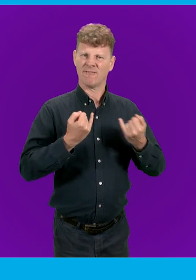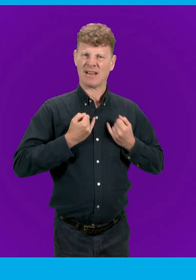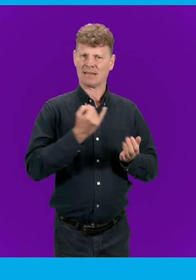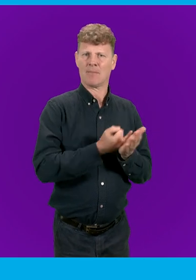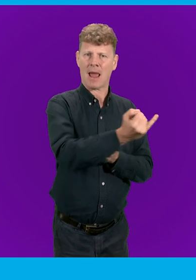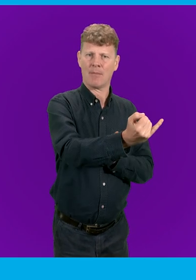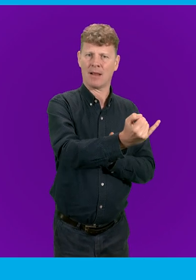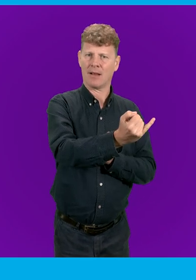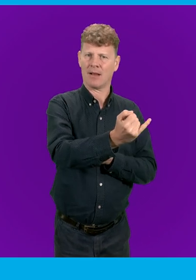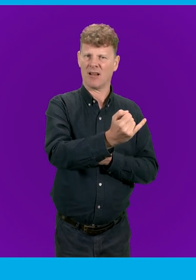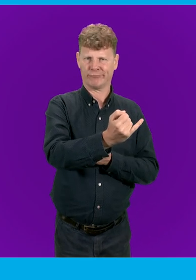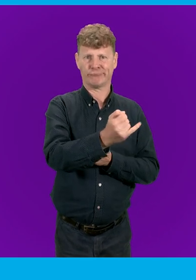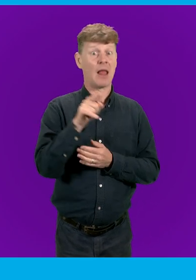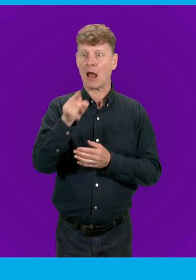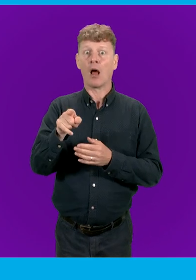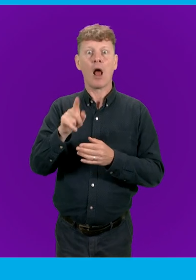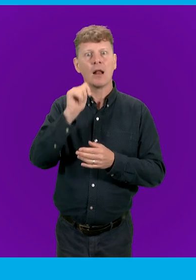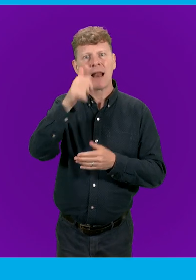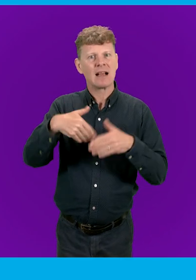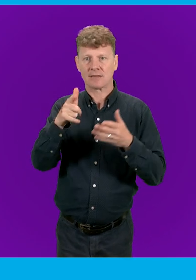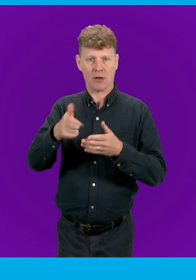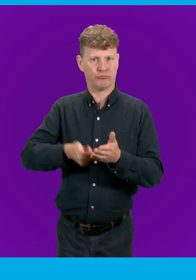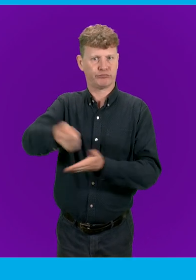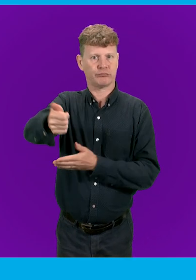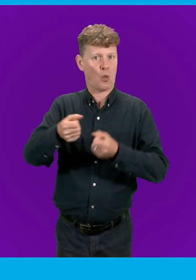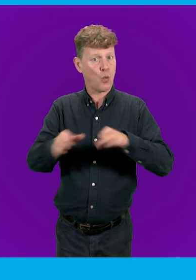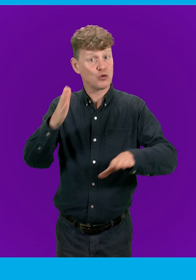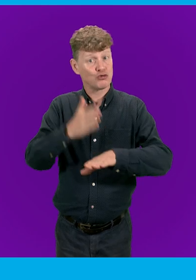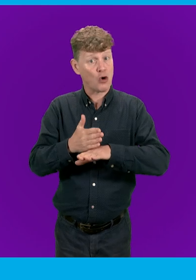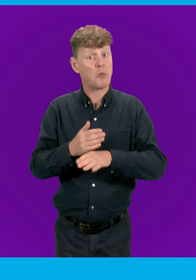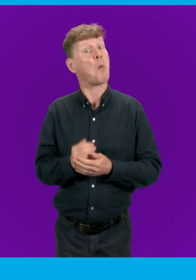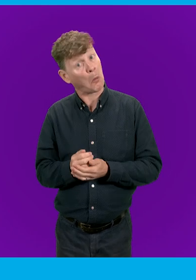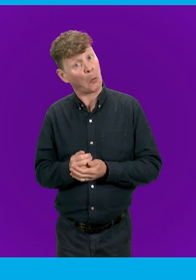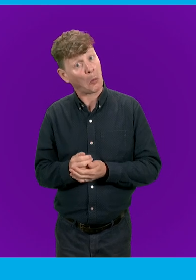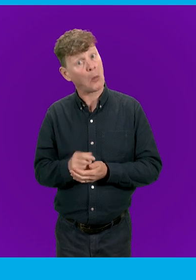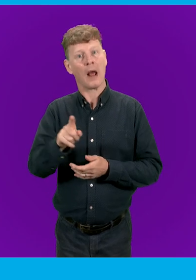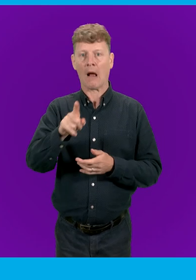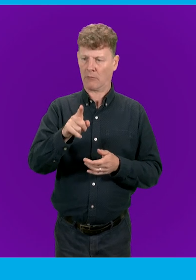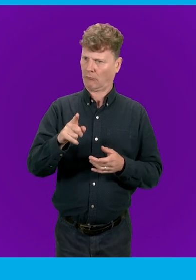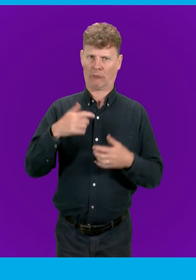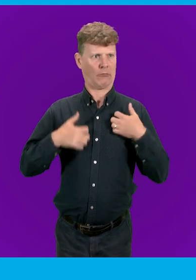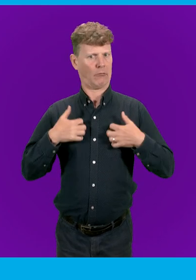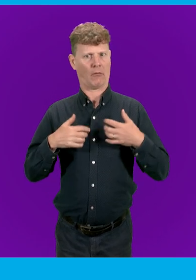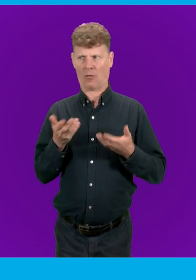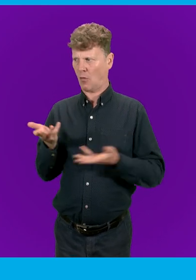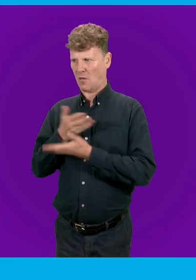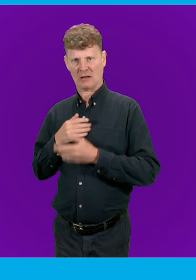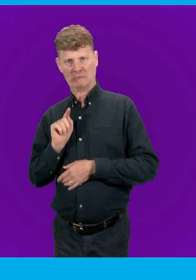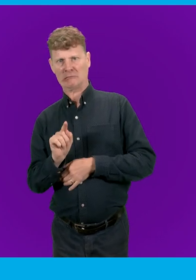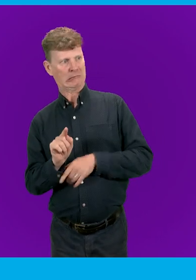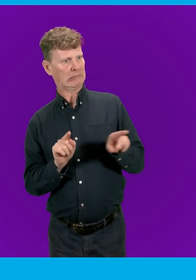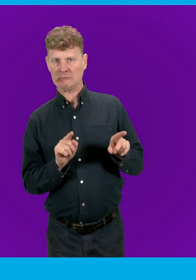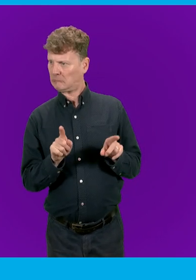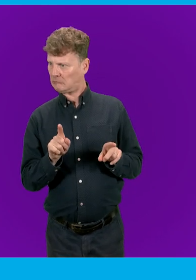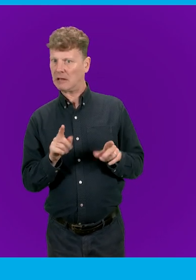job. So, rightly. So that sort of thing can kind of generate conversations there around